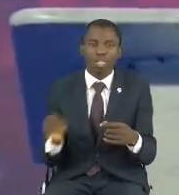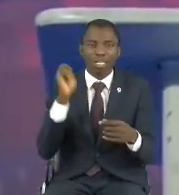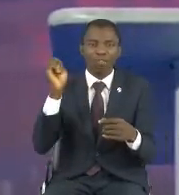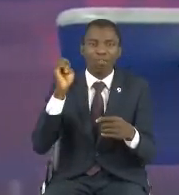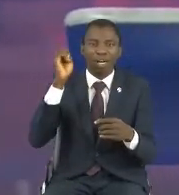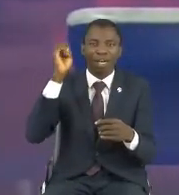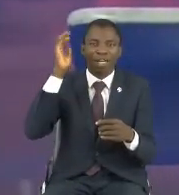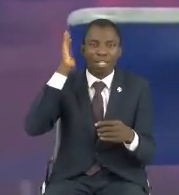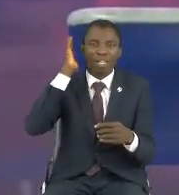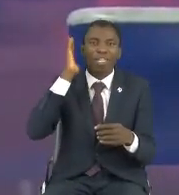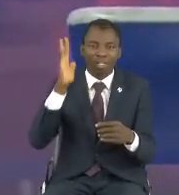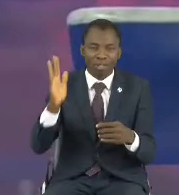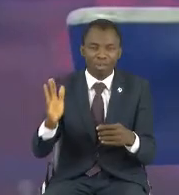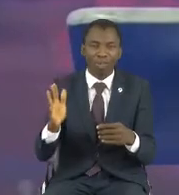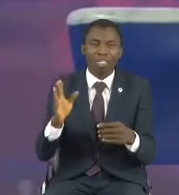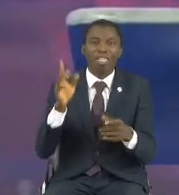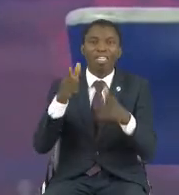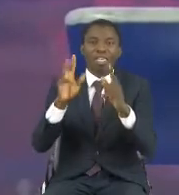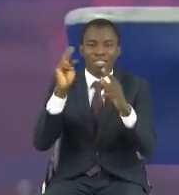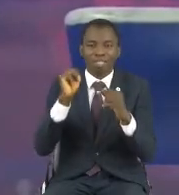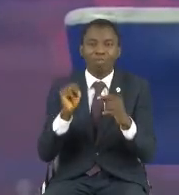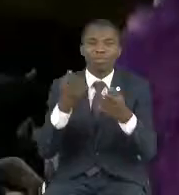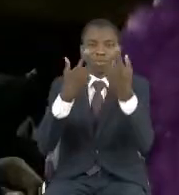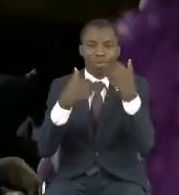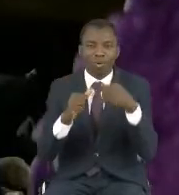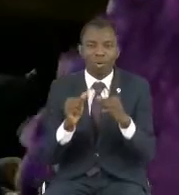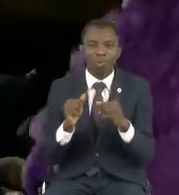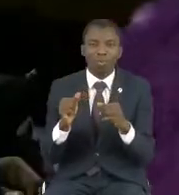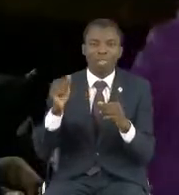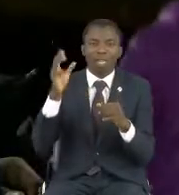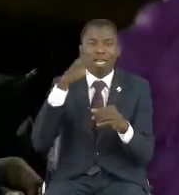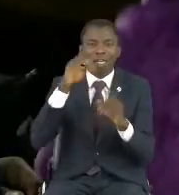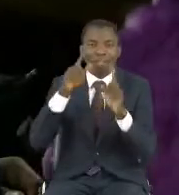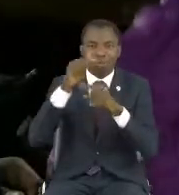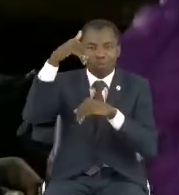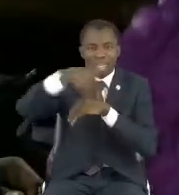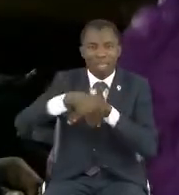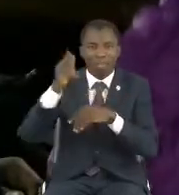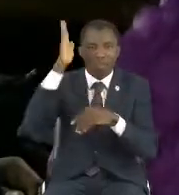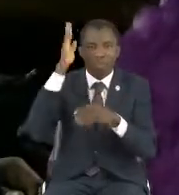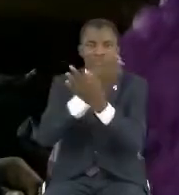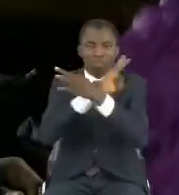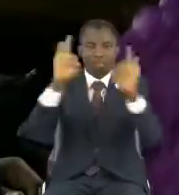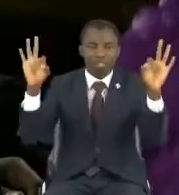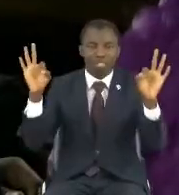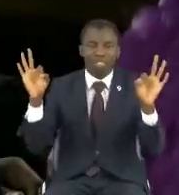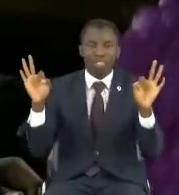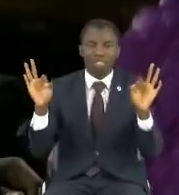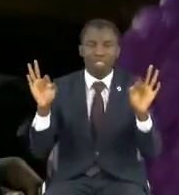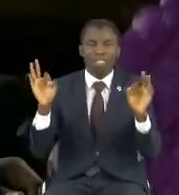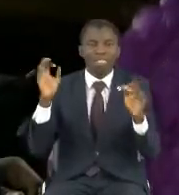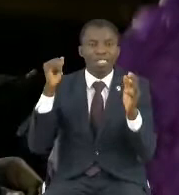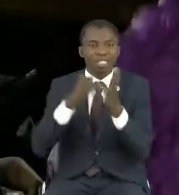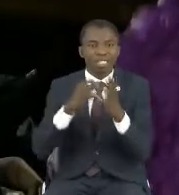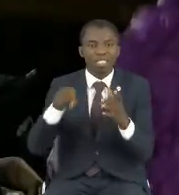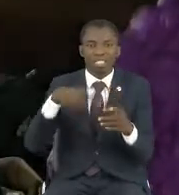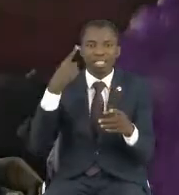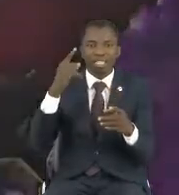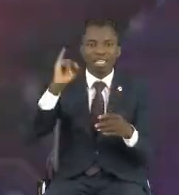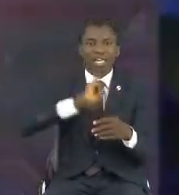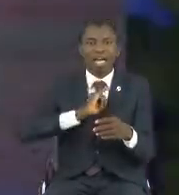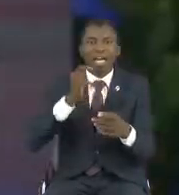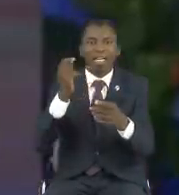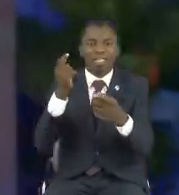him come, and tonight you're free. And Christ comes to you. He says, I paid